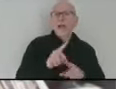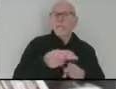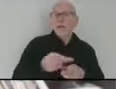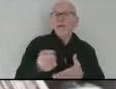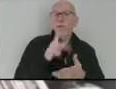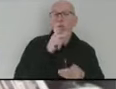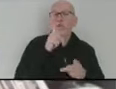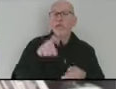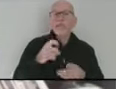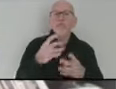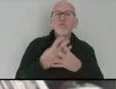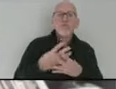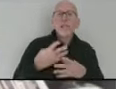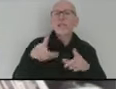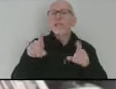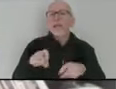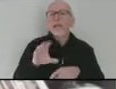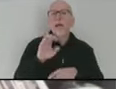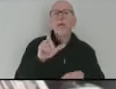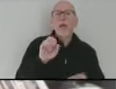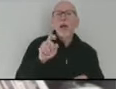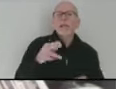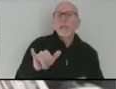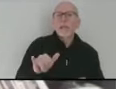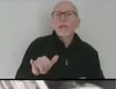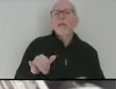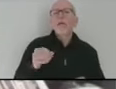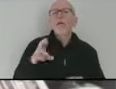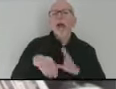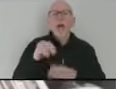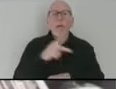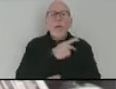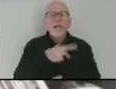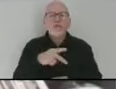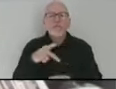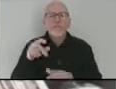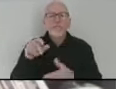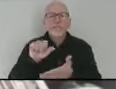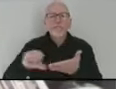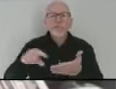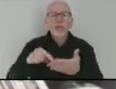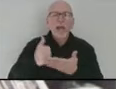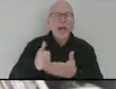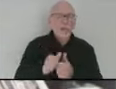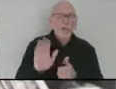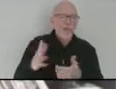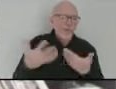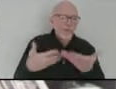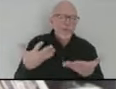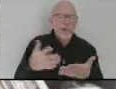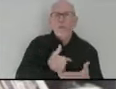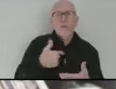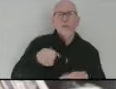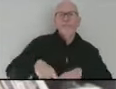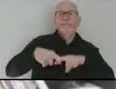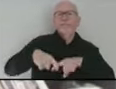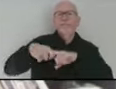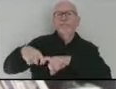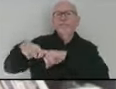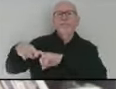need a screening exam, a screening colonoscopy, or an outpatient elective procedure that helps them with whatever they've got going on, we're not able to do that right